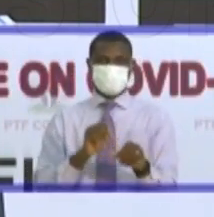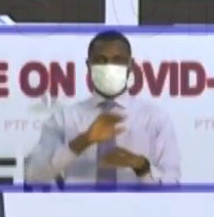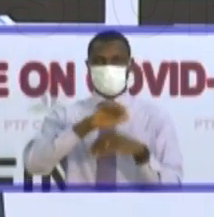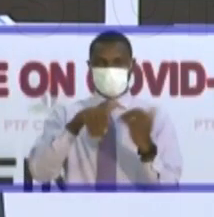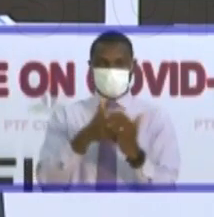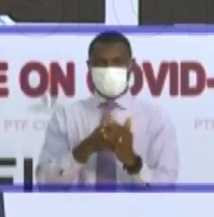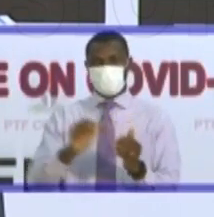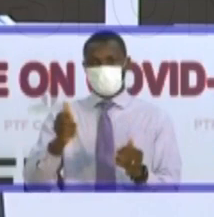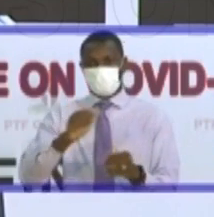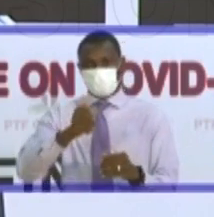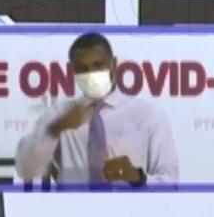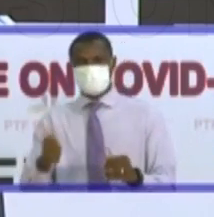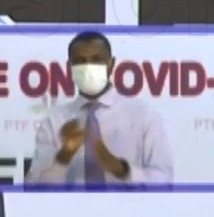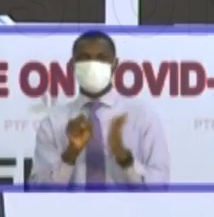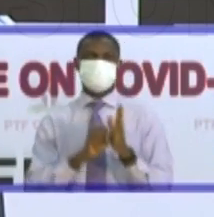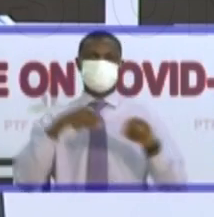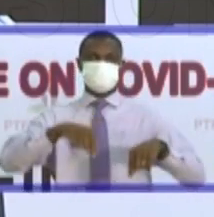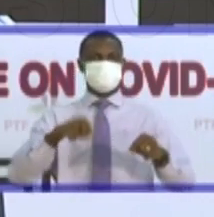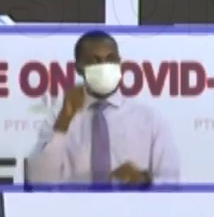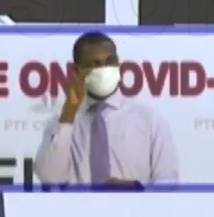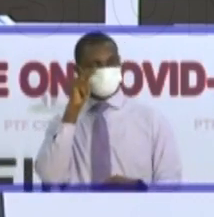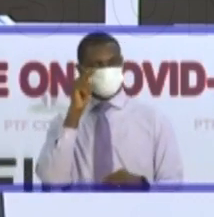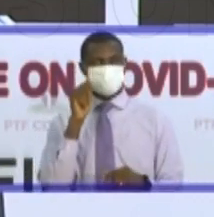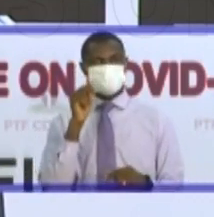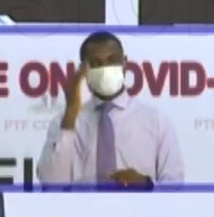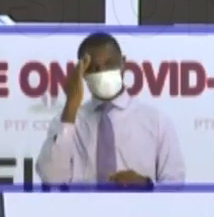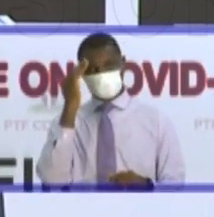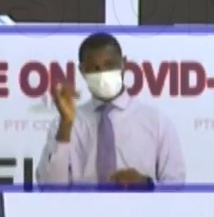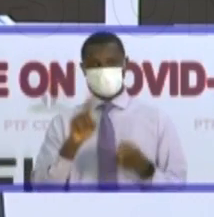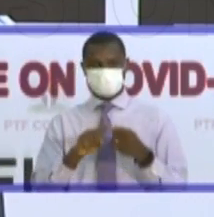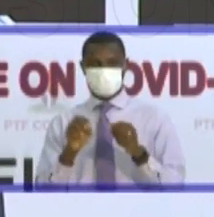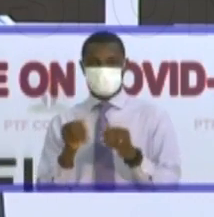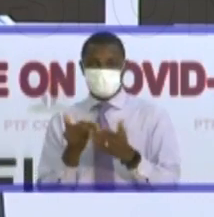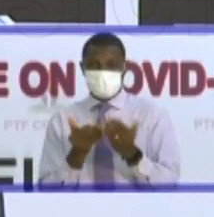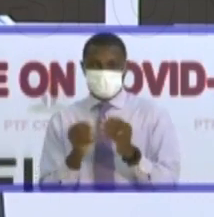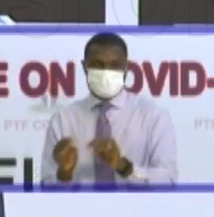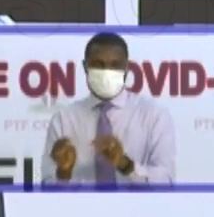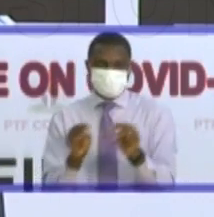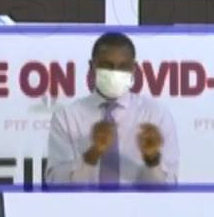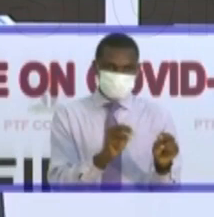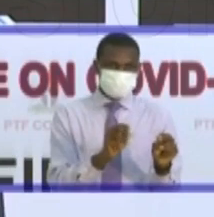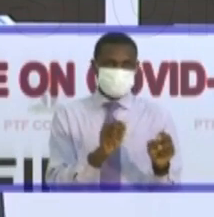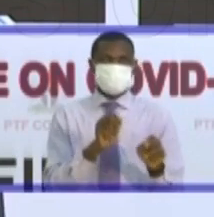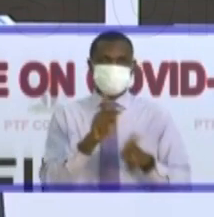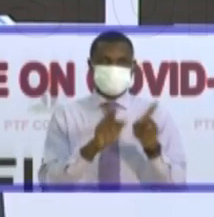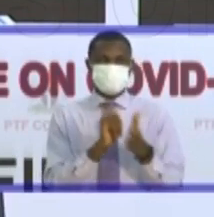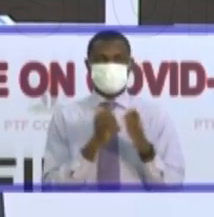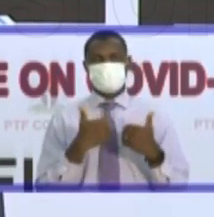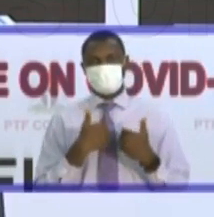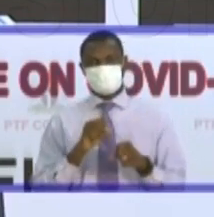Federation. It is meant to smoothly convey patients to specialized treatment centers or